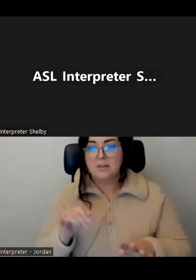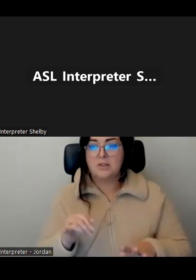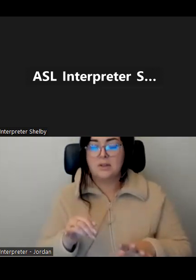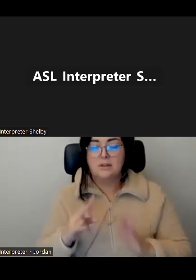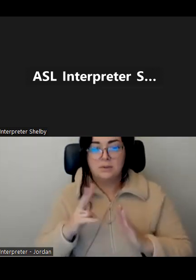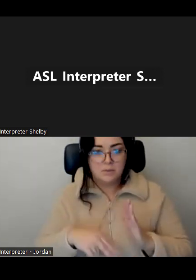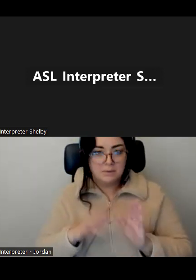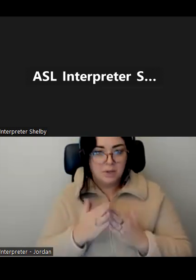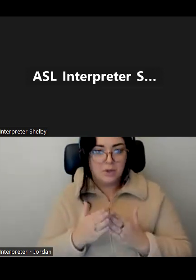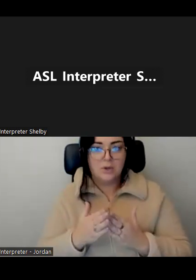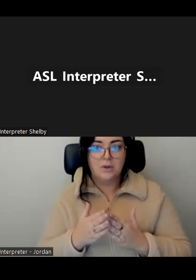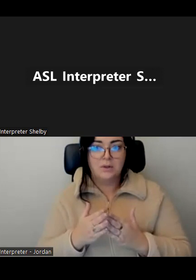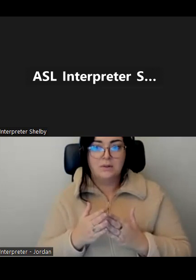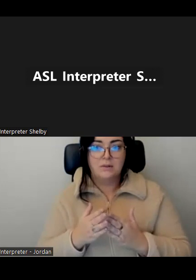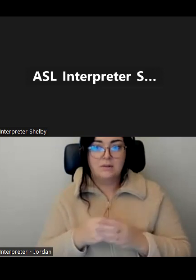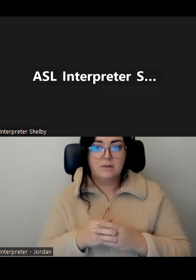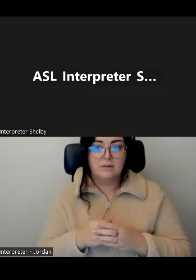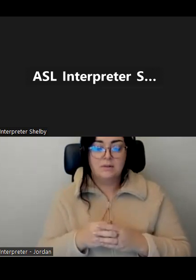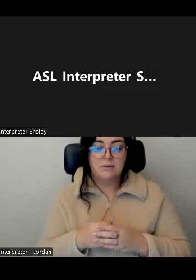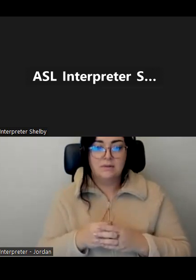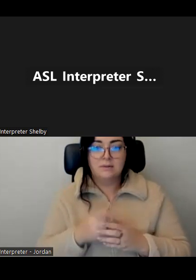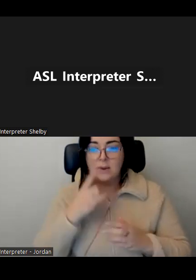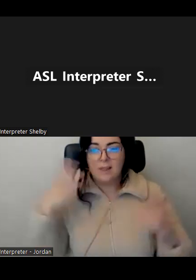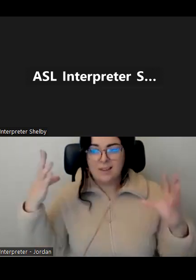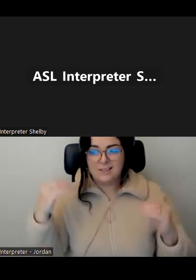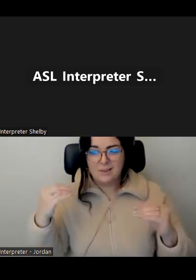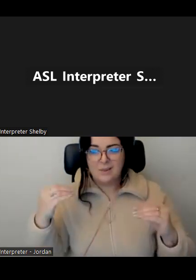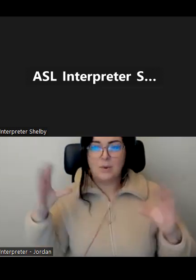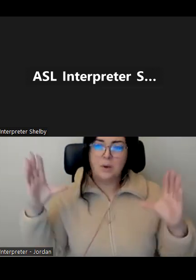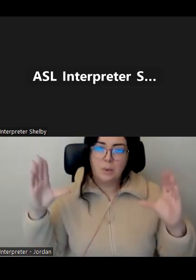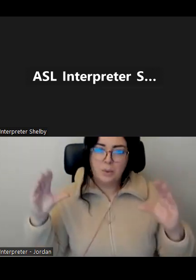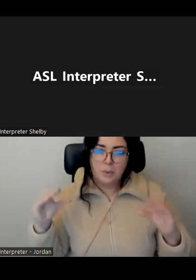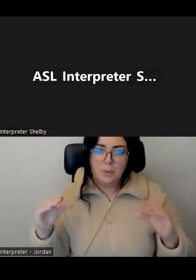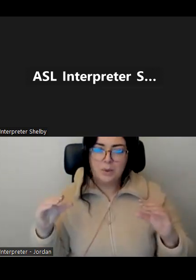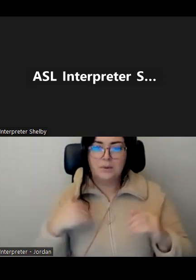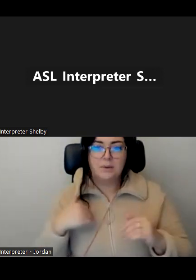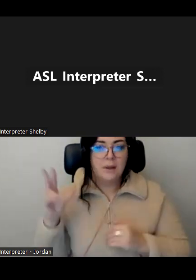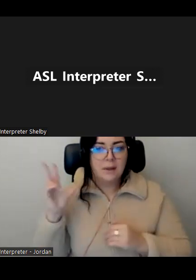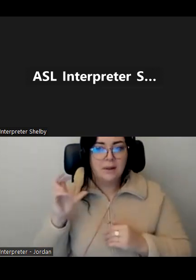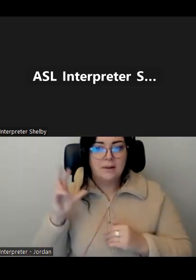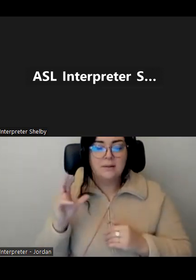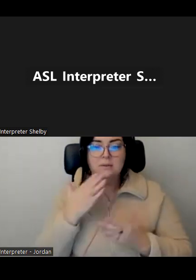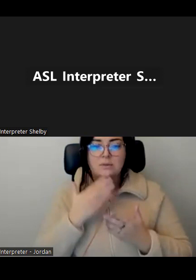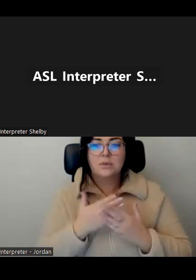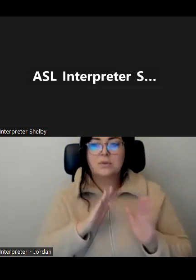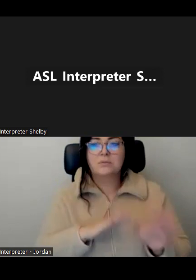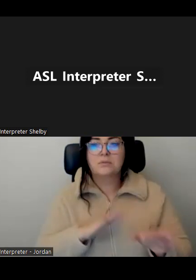some books. Then we're going to turn off the lights or turn down the lights and listen to some relaxing